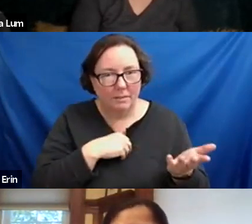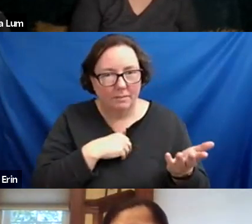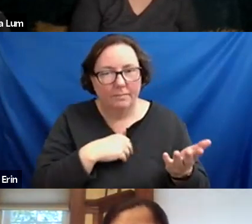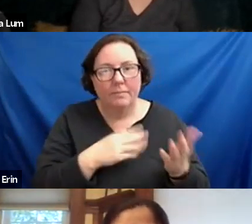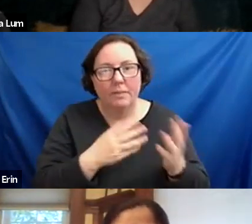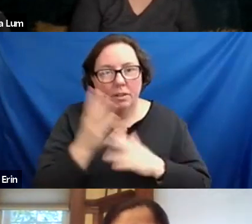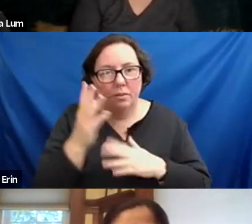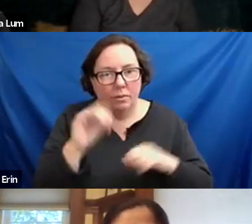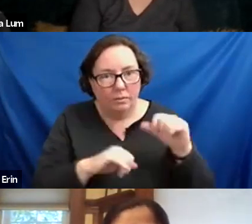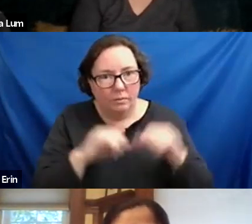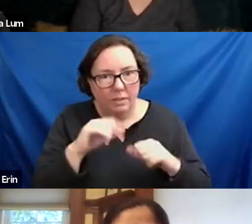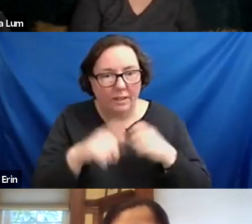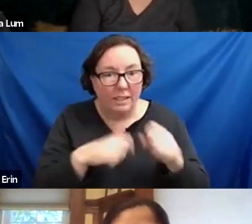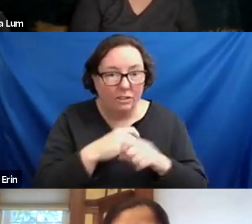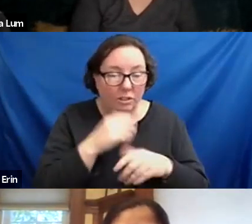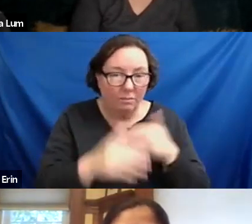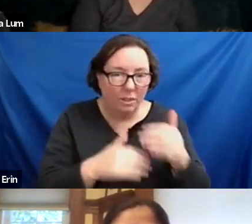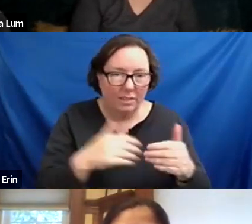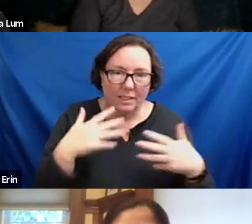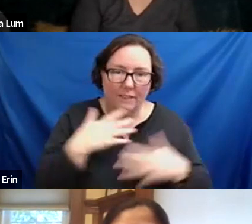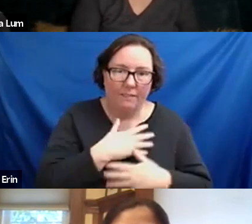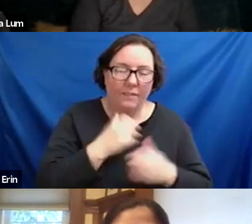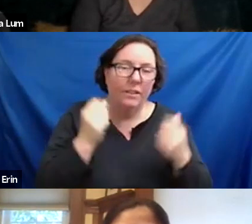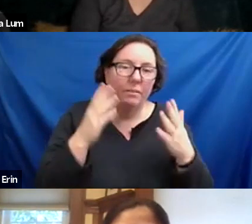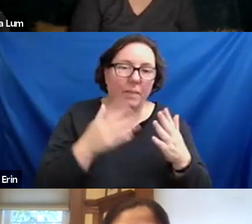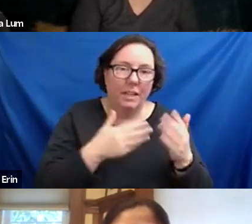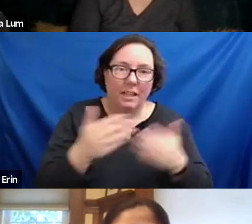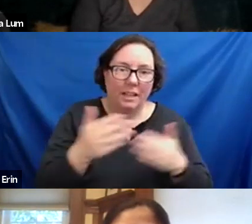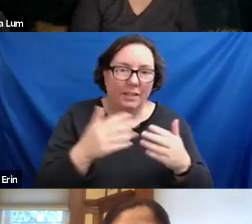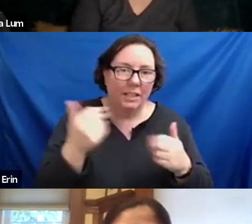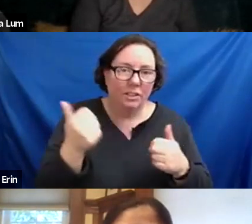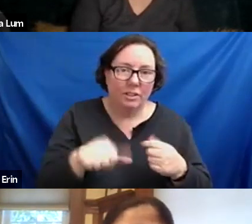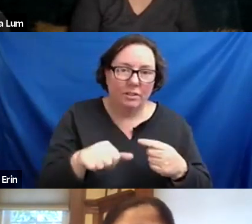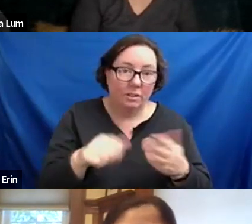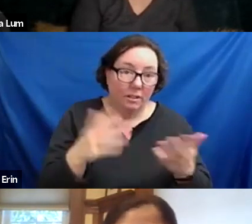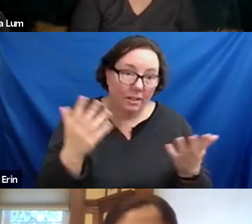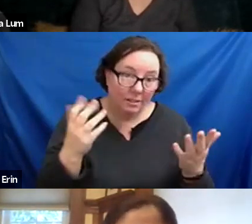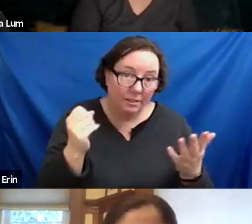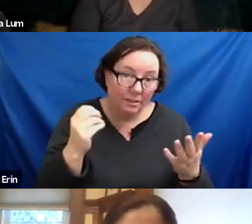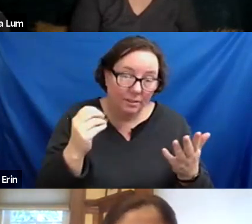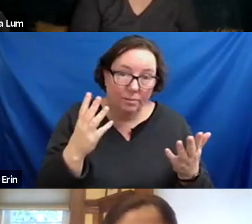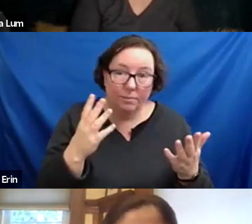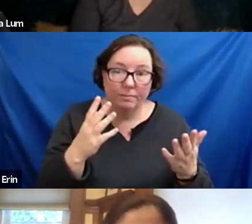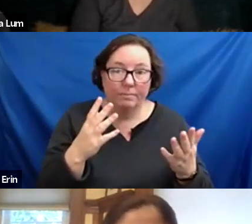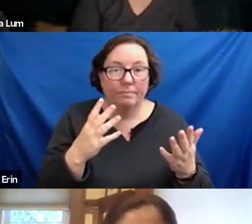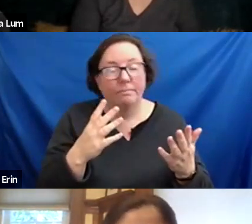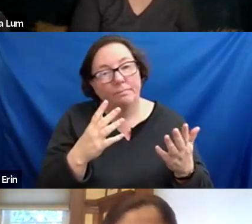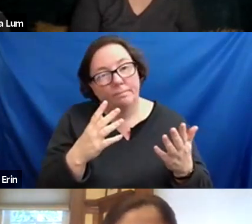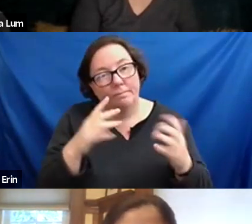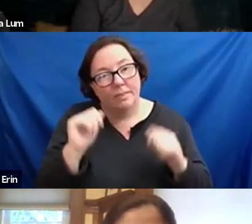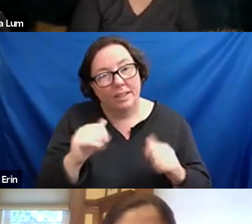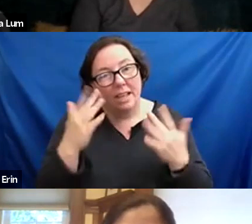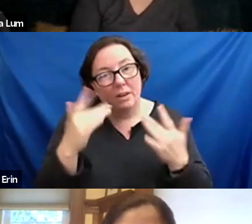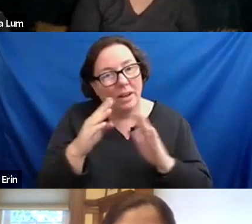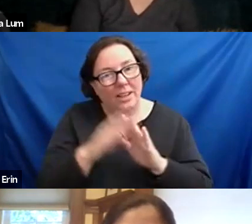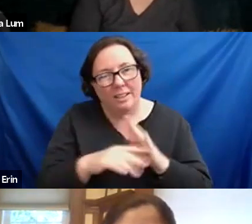the uncertainty of this year's process, I fear that many invitations have been declined. And that being said, can a wait list please